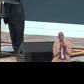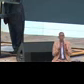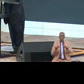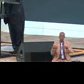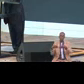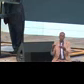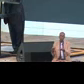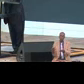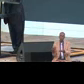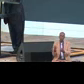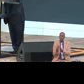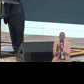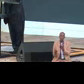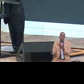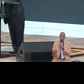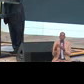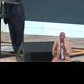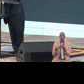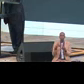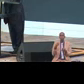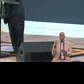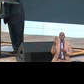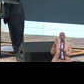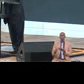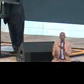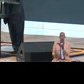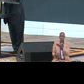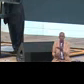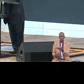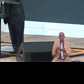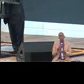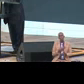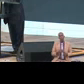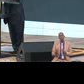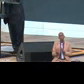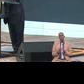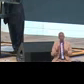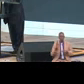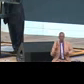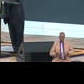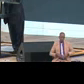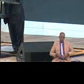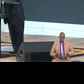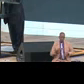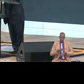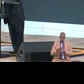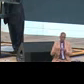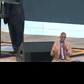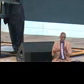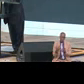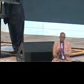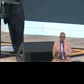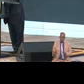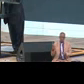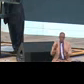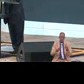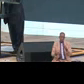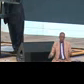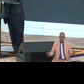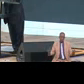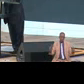gave it again to the minister and sat down, and the eyes of